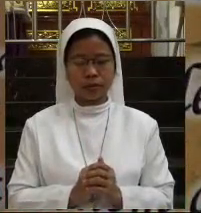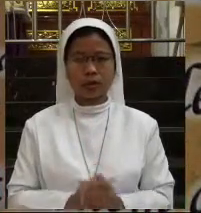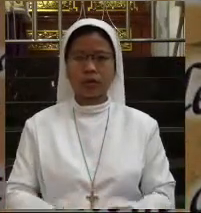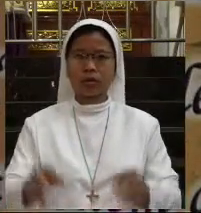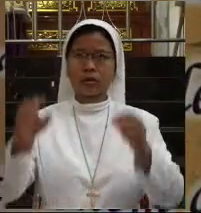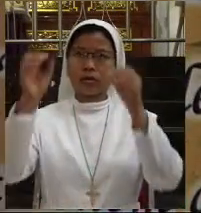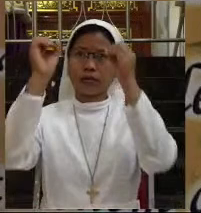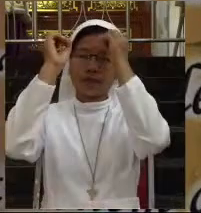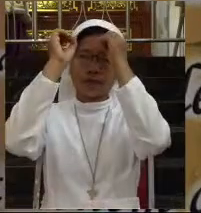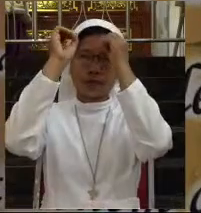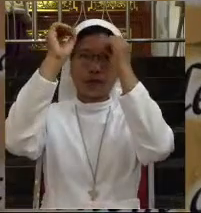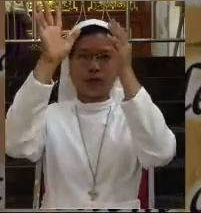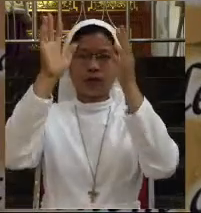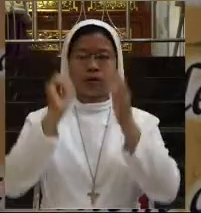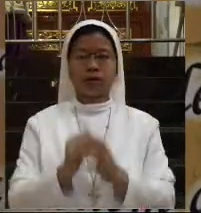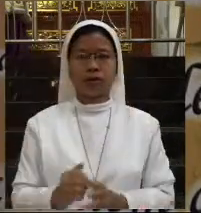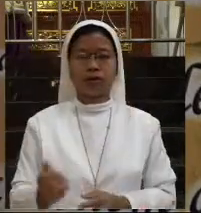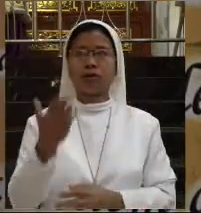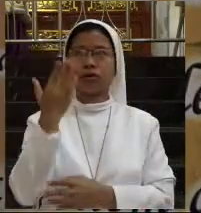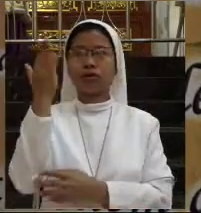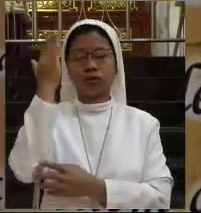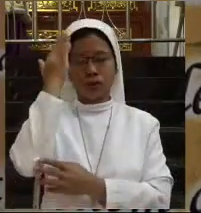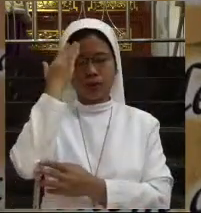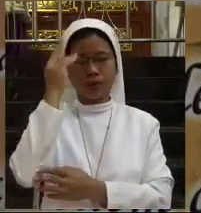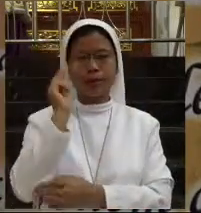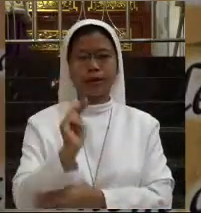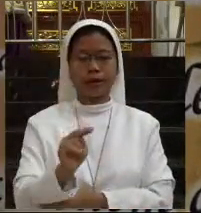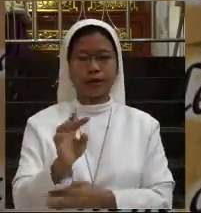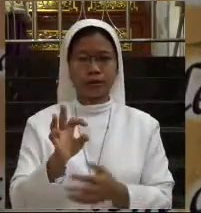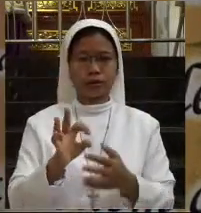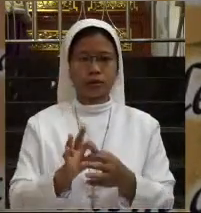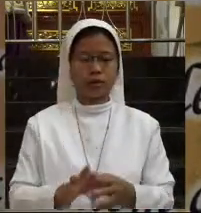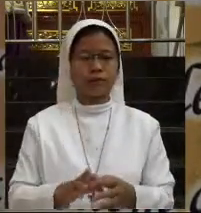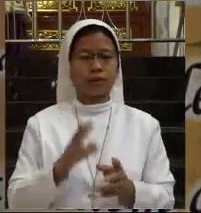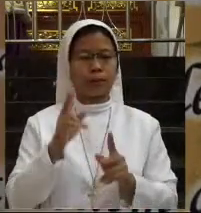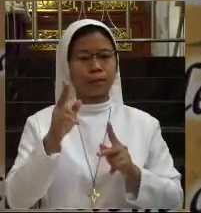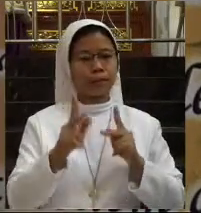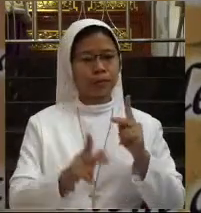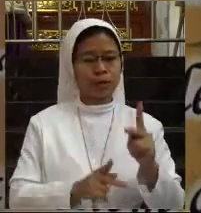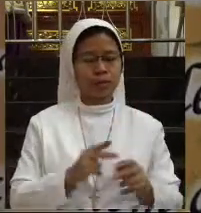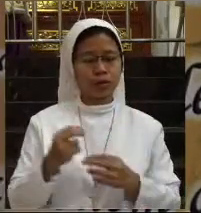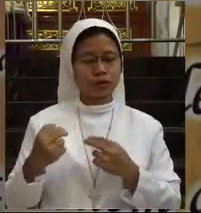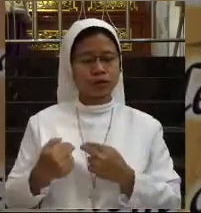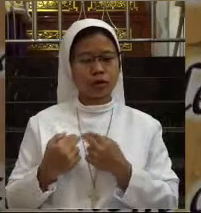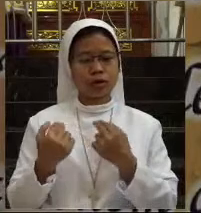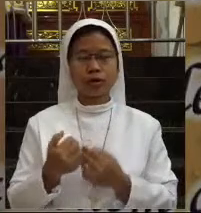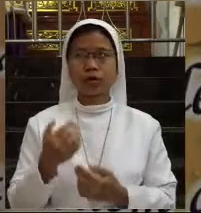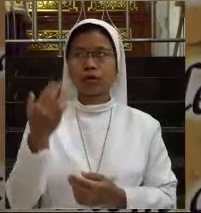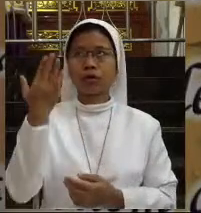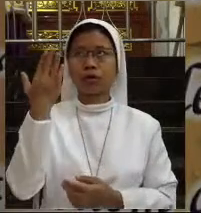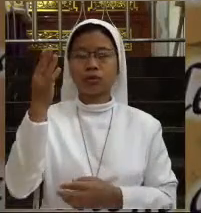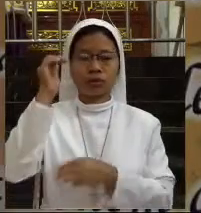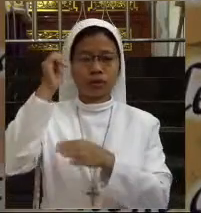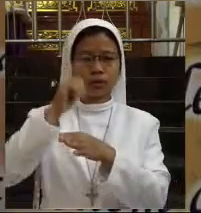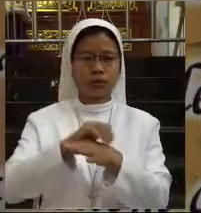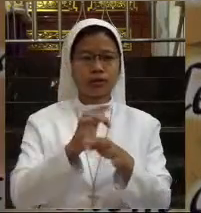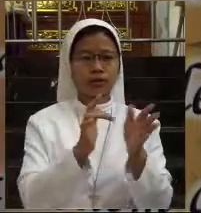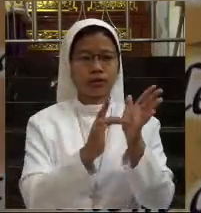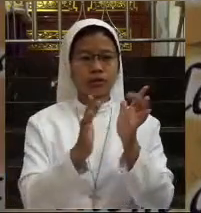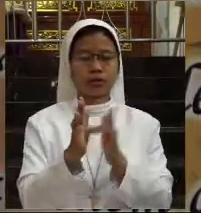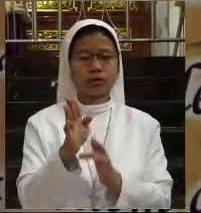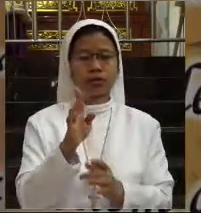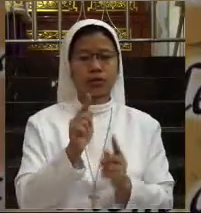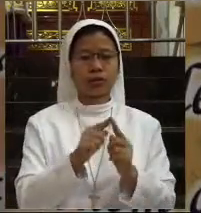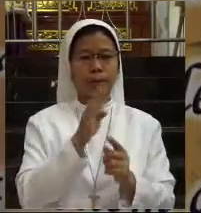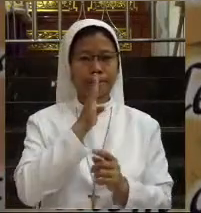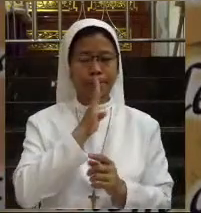Father, you know the needs of the human heart, for you sent Jesus to be a human